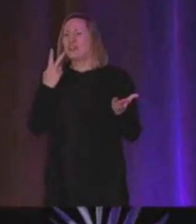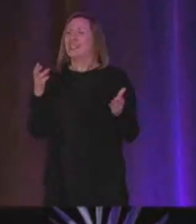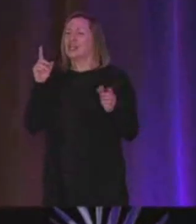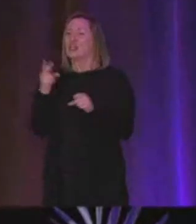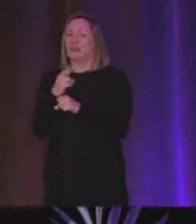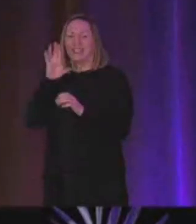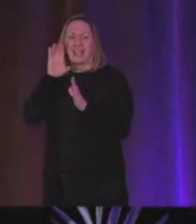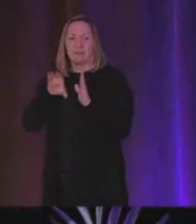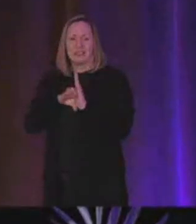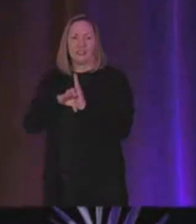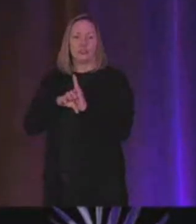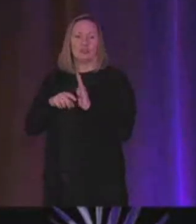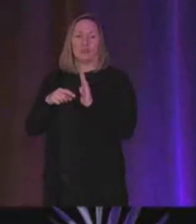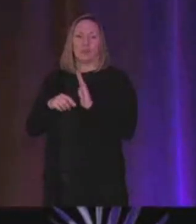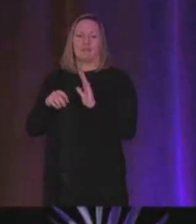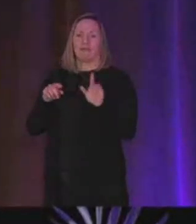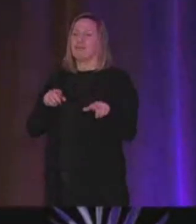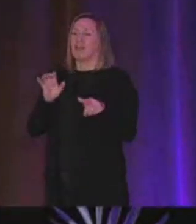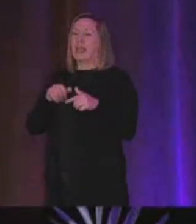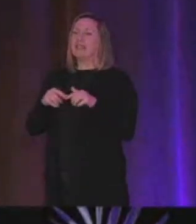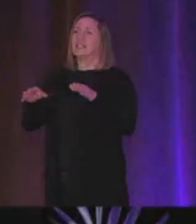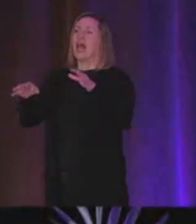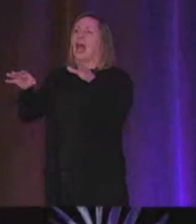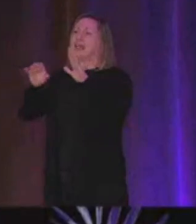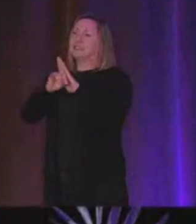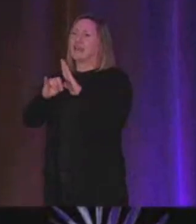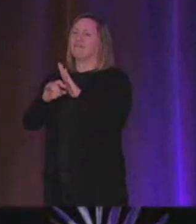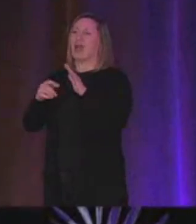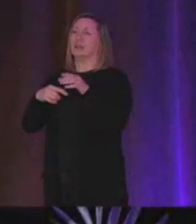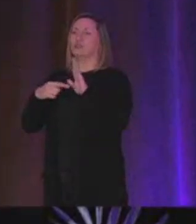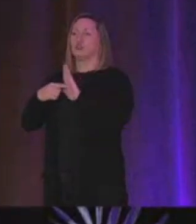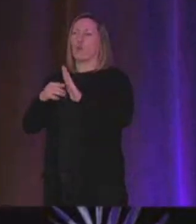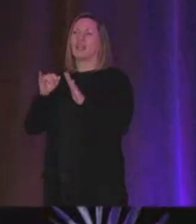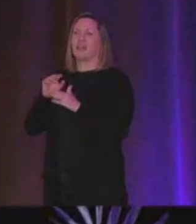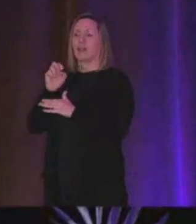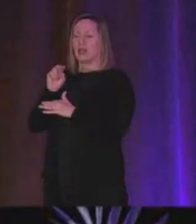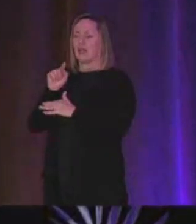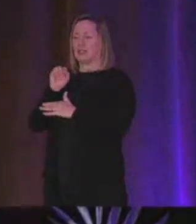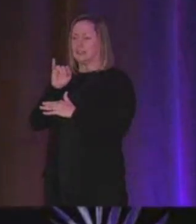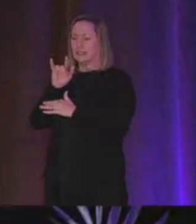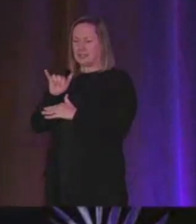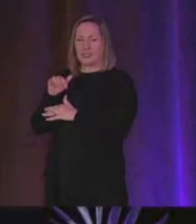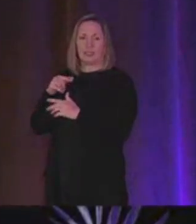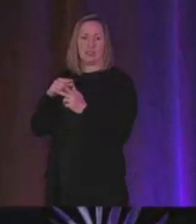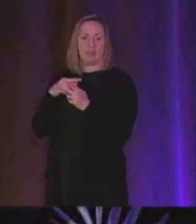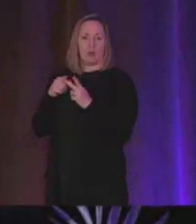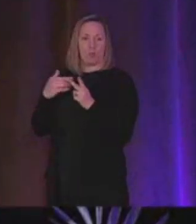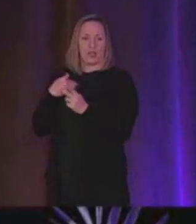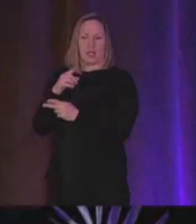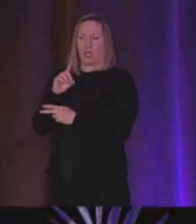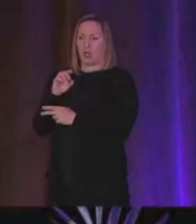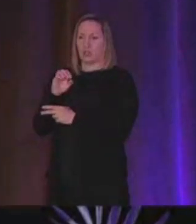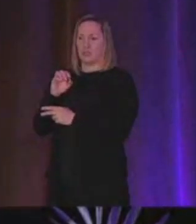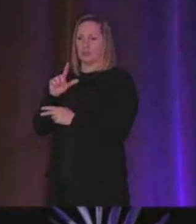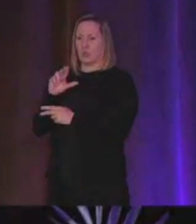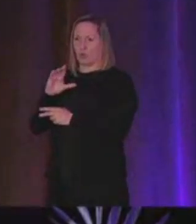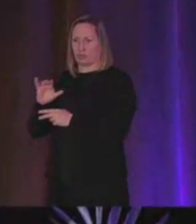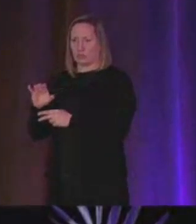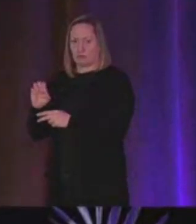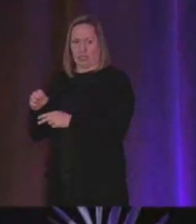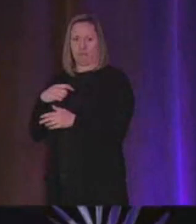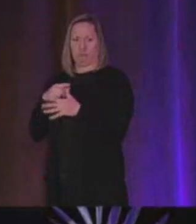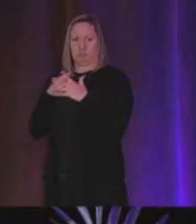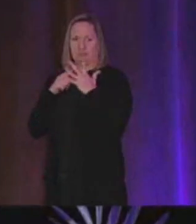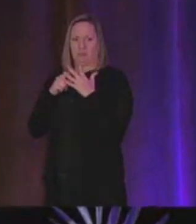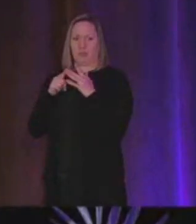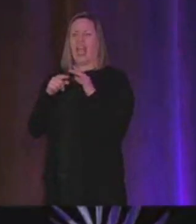recognition model, it is identifying whether this image has an entity of the chair, which definitely does have, and also different people out here, and also the